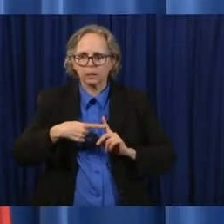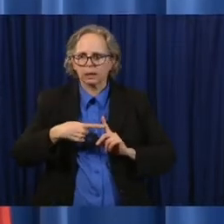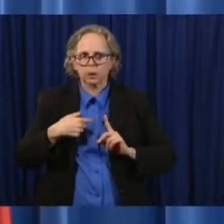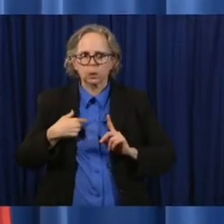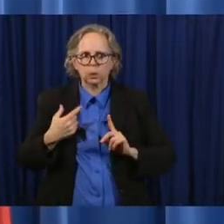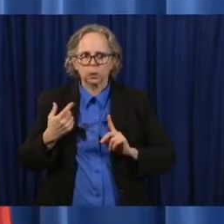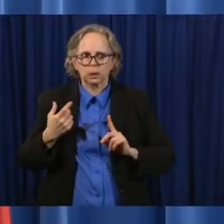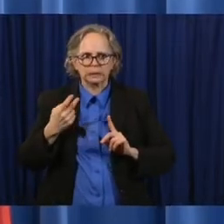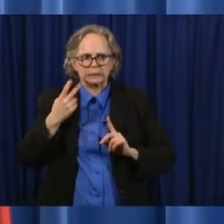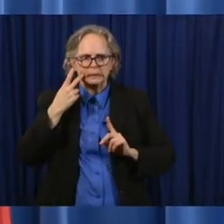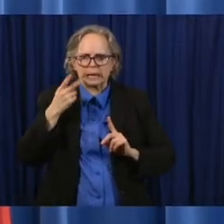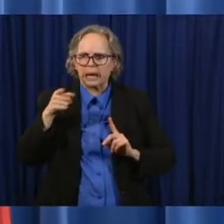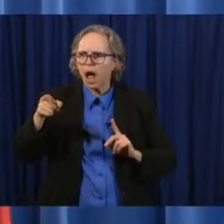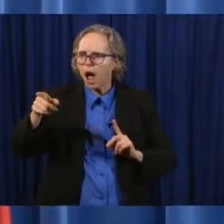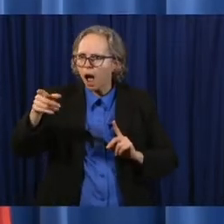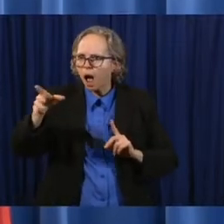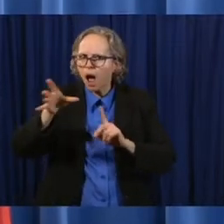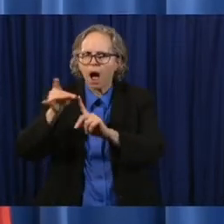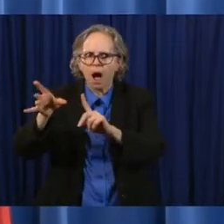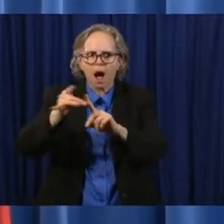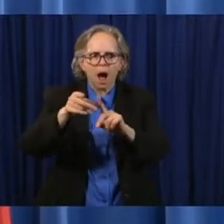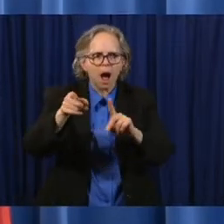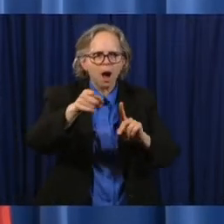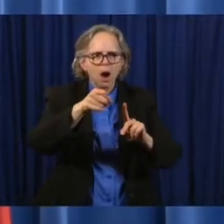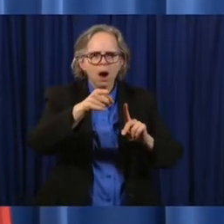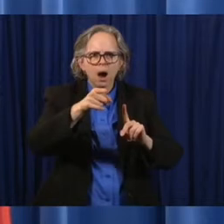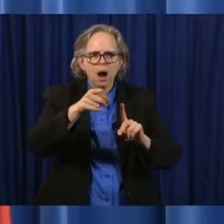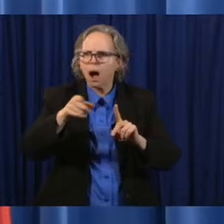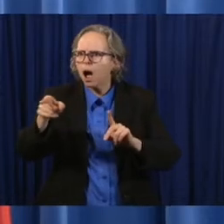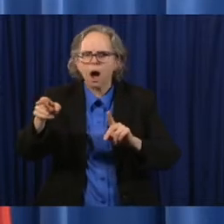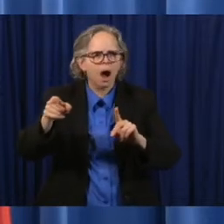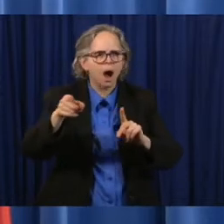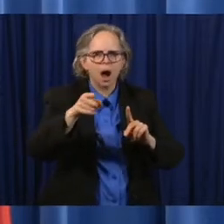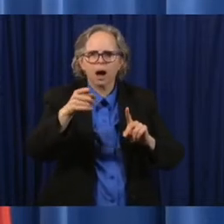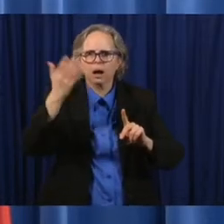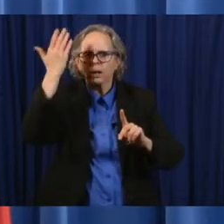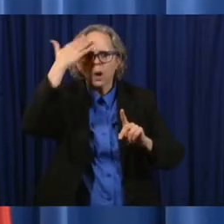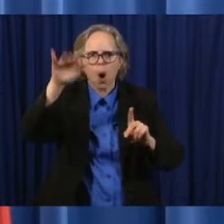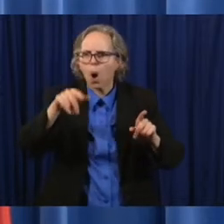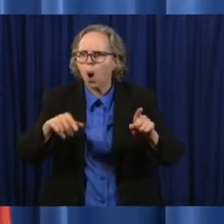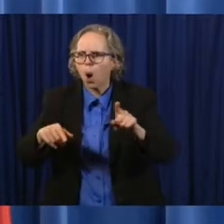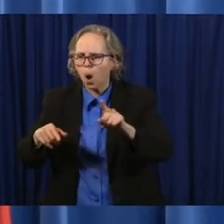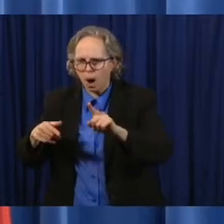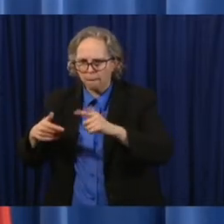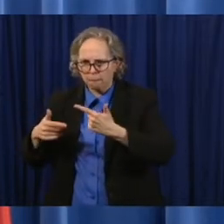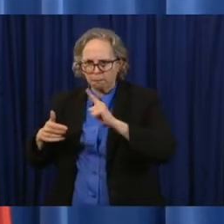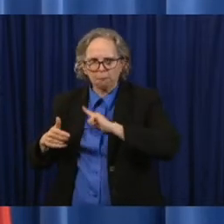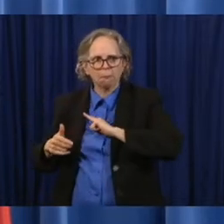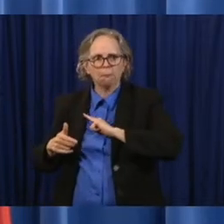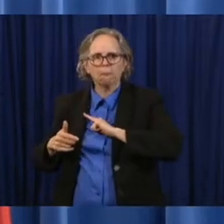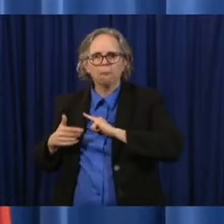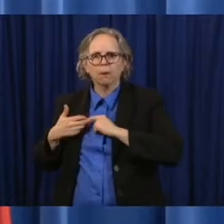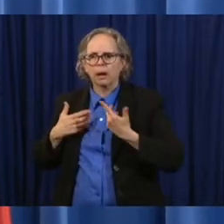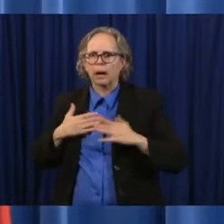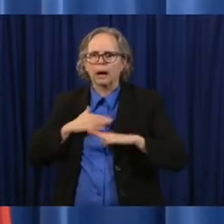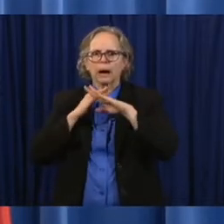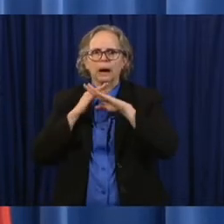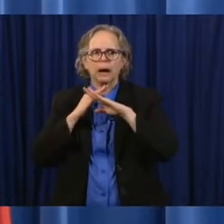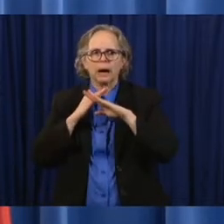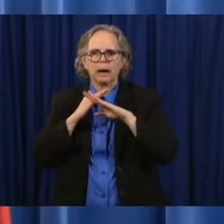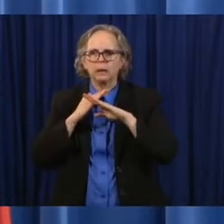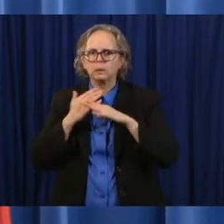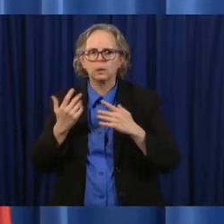there who have had it but really didn't know it. And if